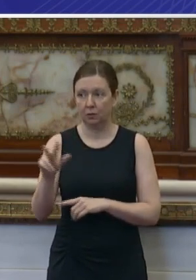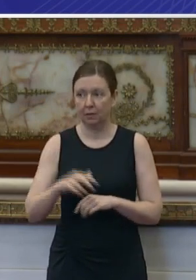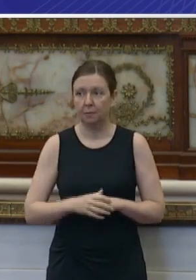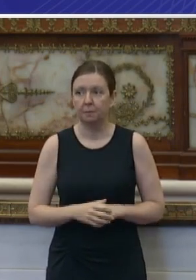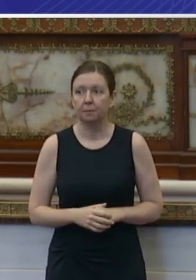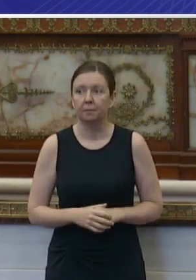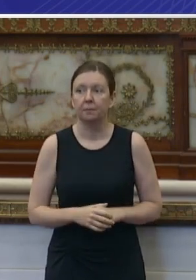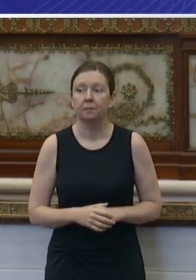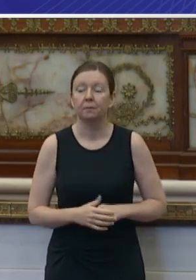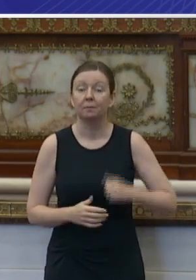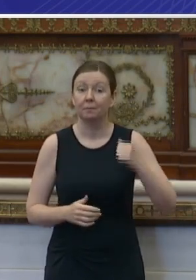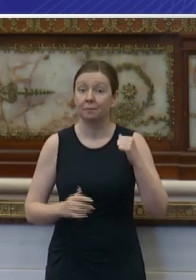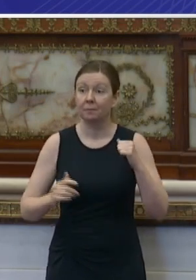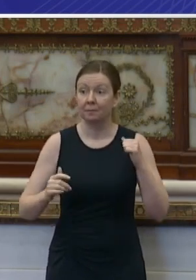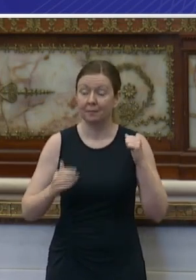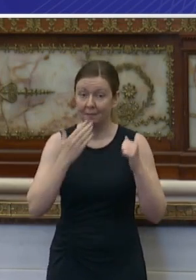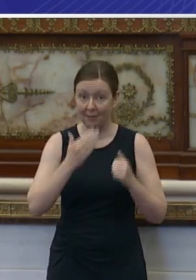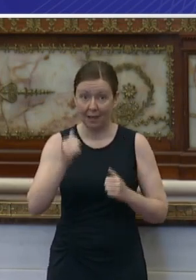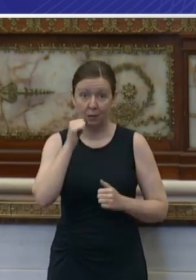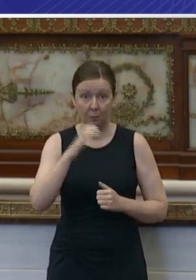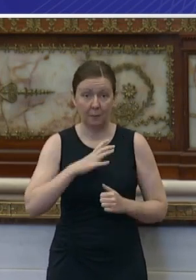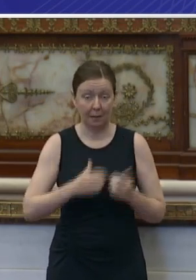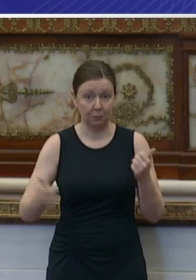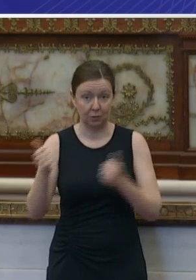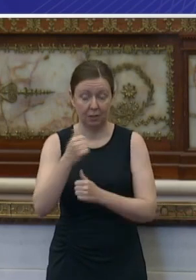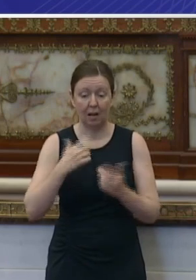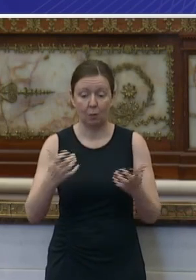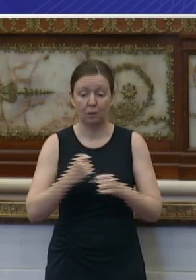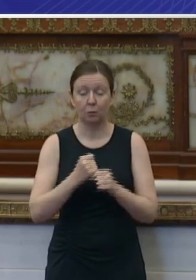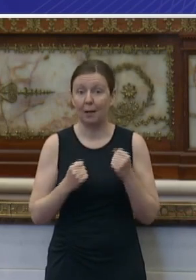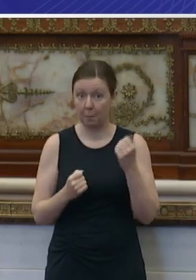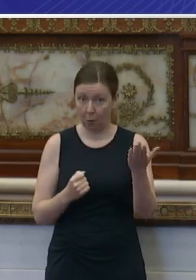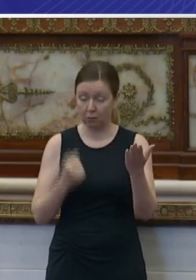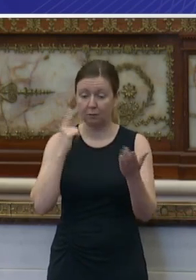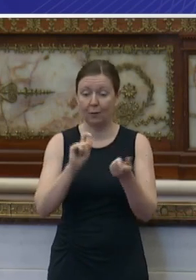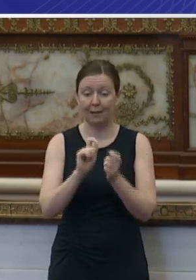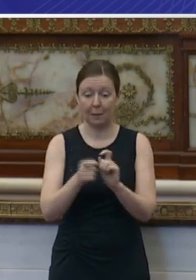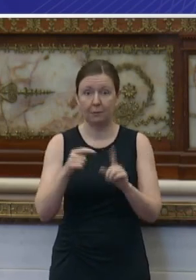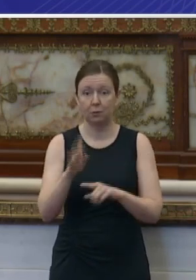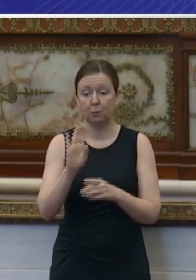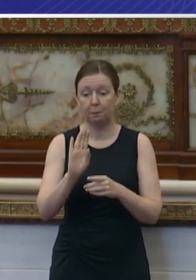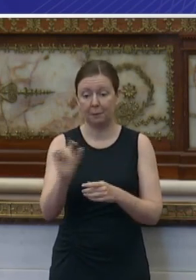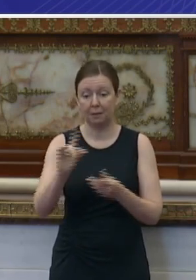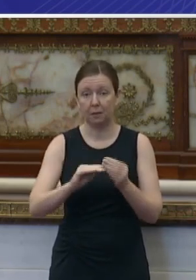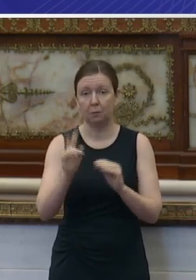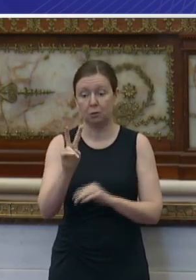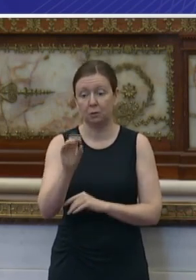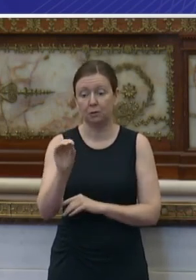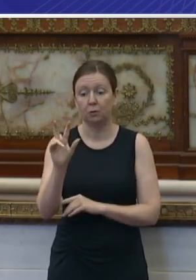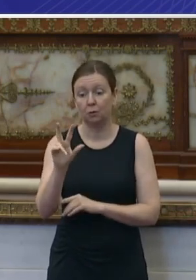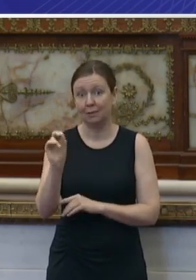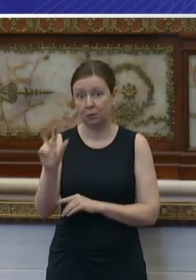200303. Thank you, Madam Chair. I'd like to make a motion on the amendment to Bill number